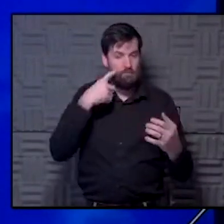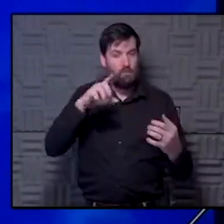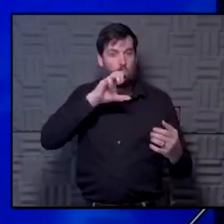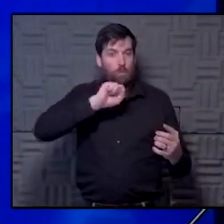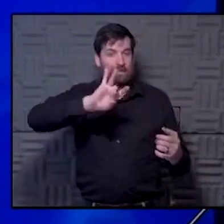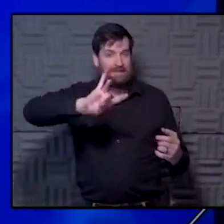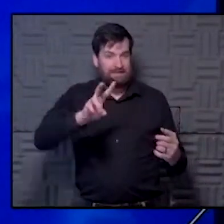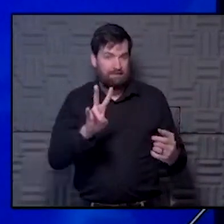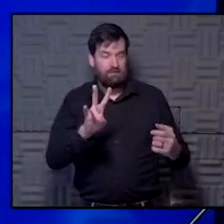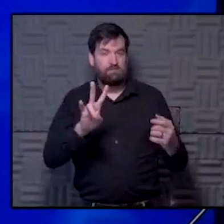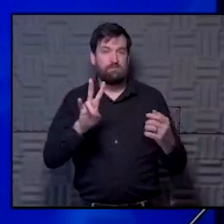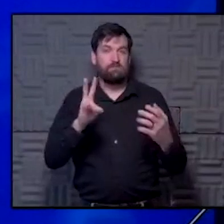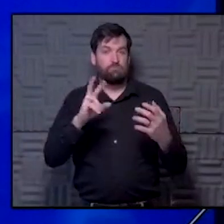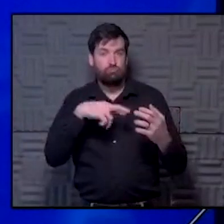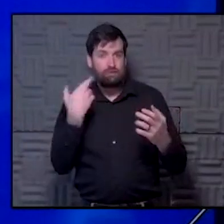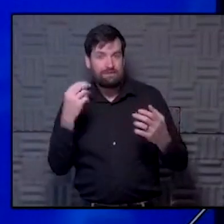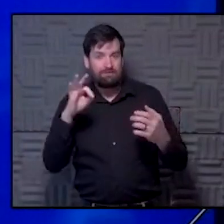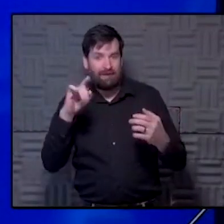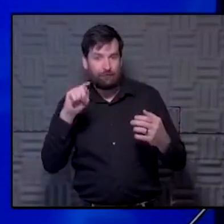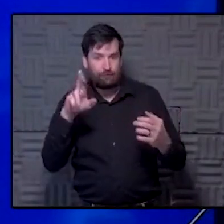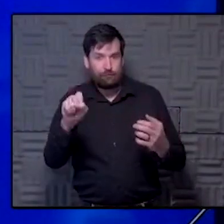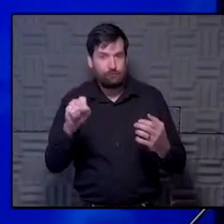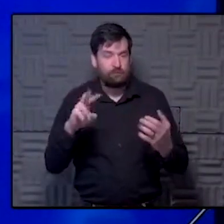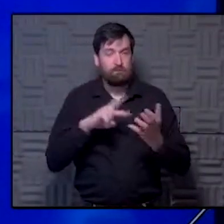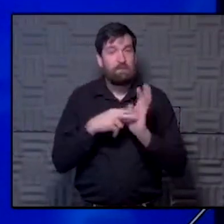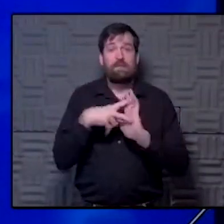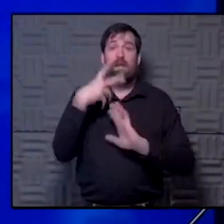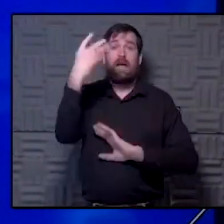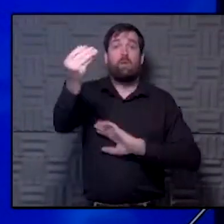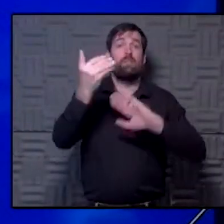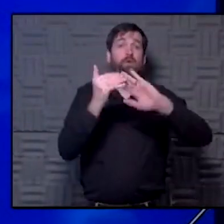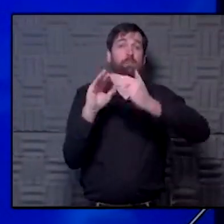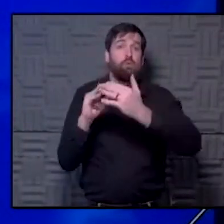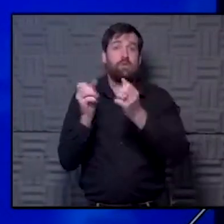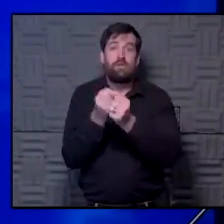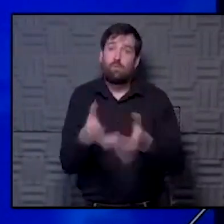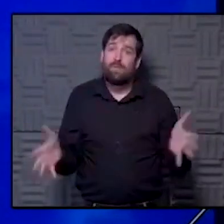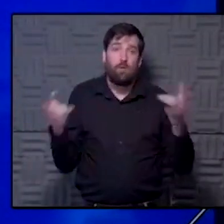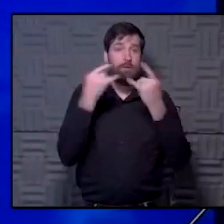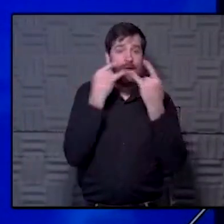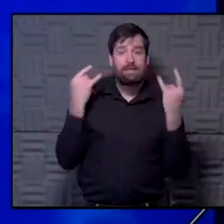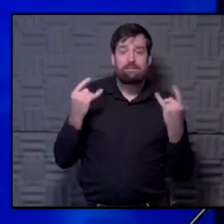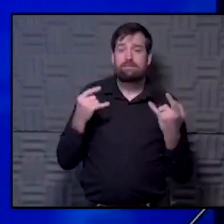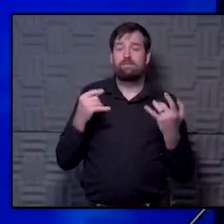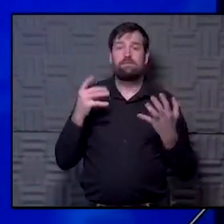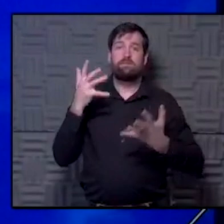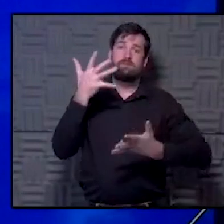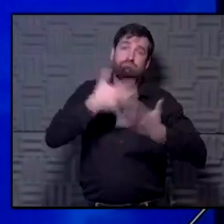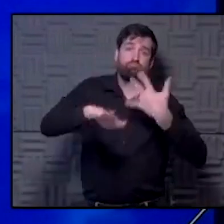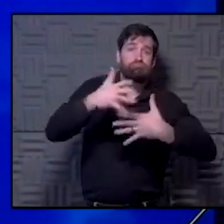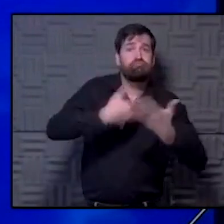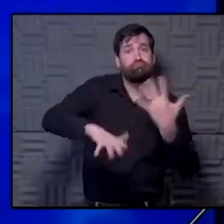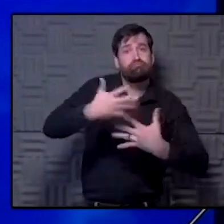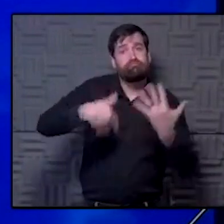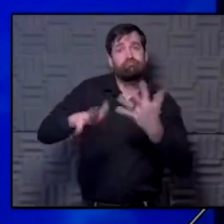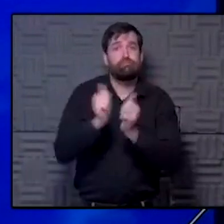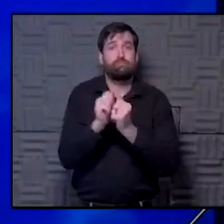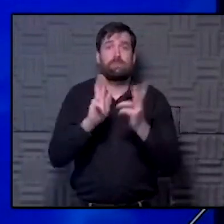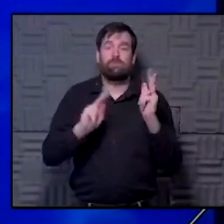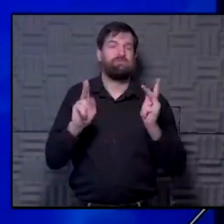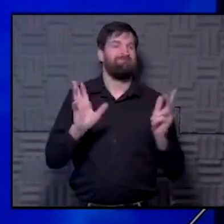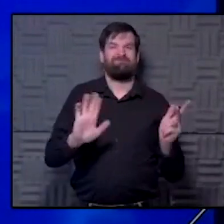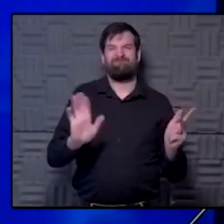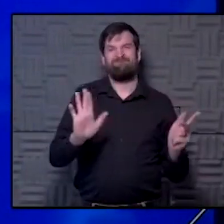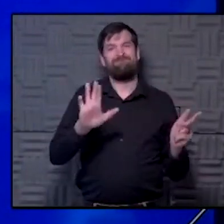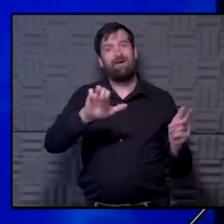risk factors, that won't mean that you'll be out and about in the community without a mask, without physical distancing. It simply is